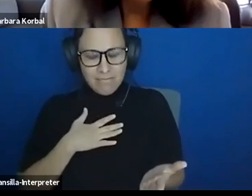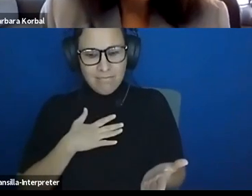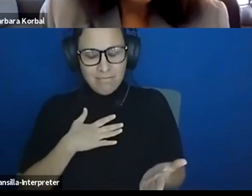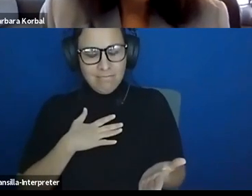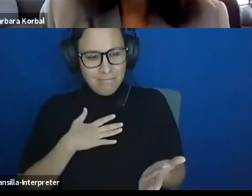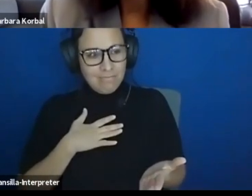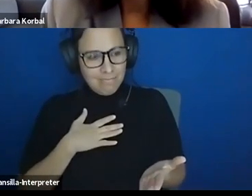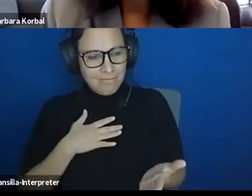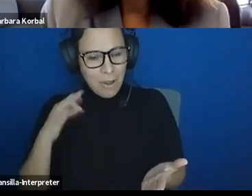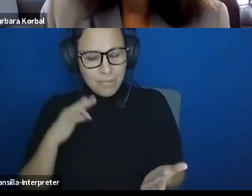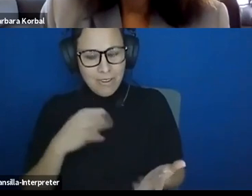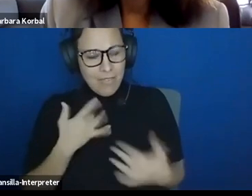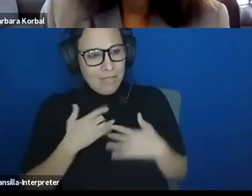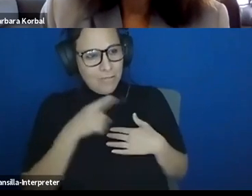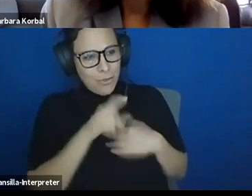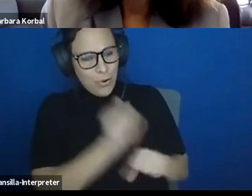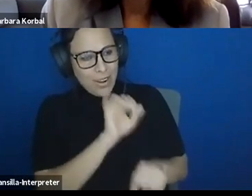that.